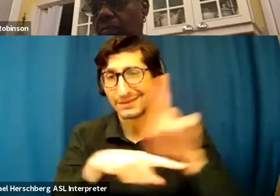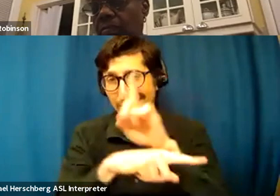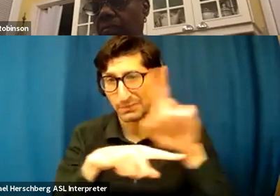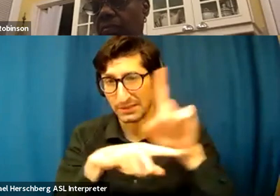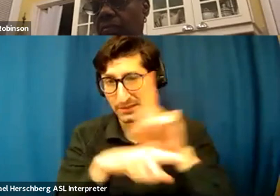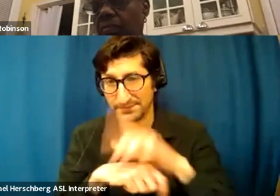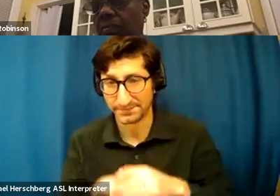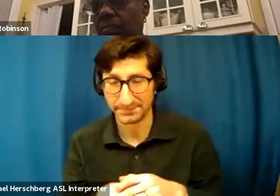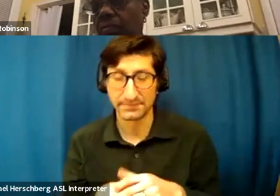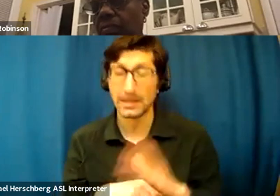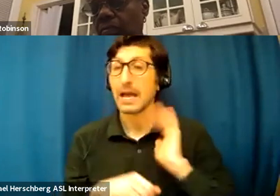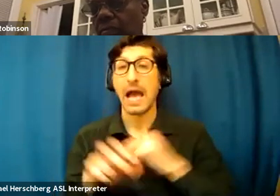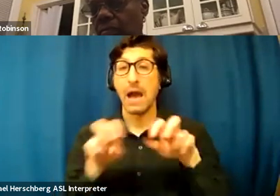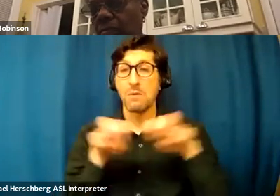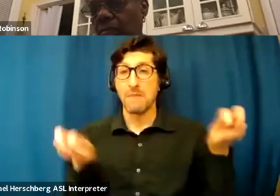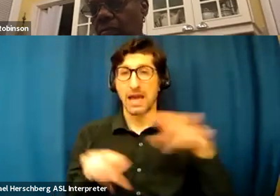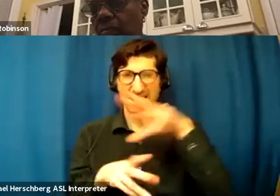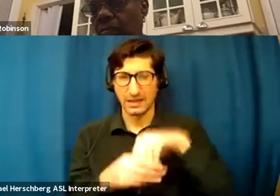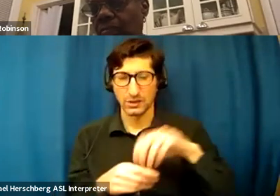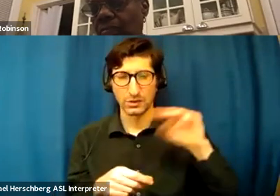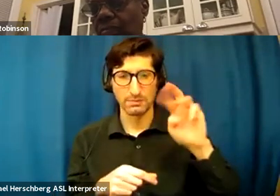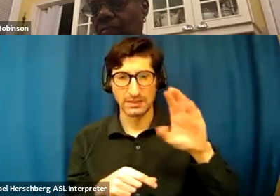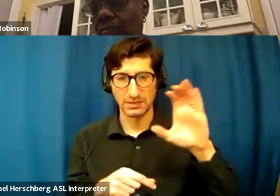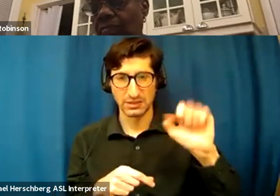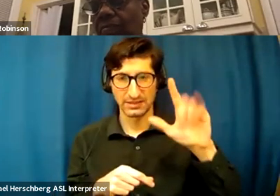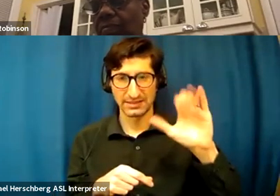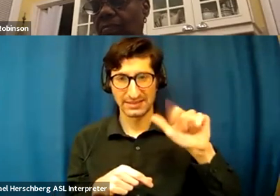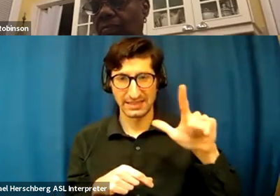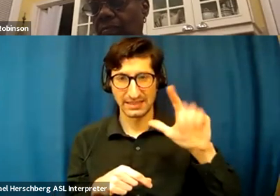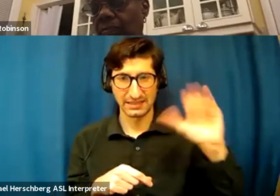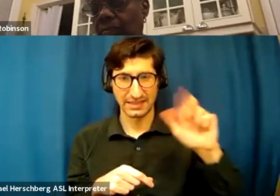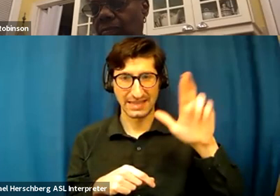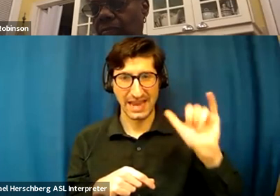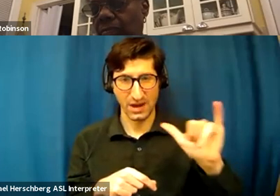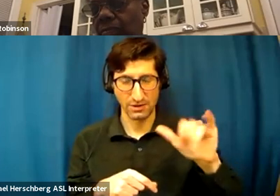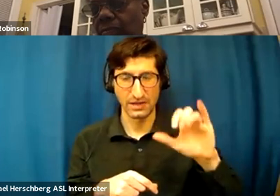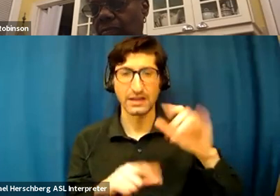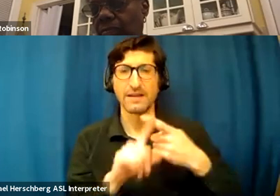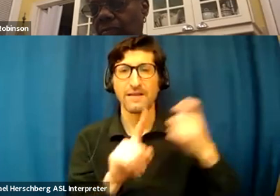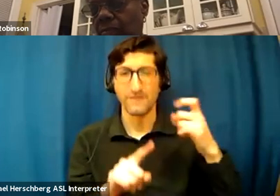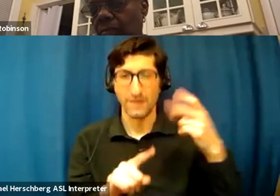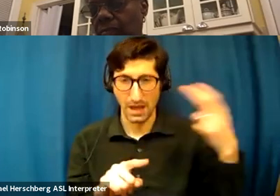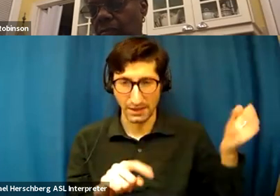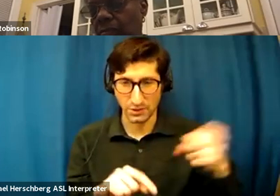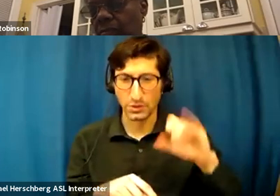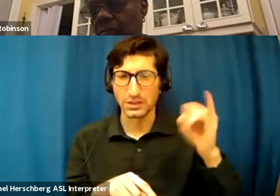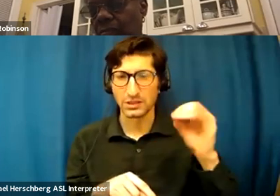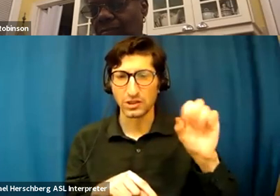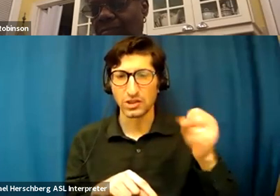Our panel featured Mr. Cecile Carey from Charlestown High, Joshua Quincy Senior,